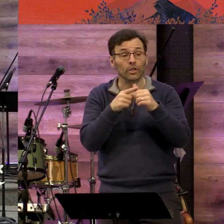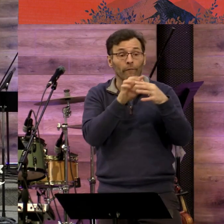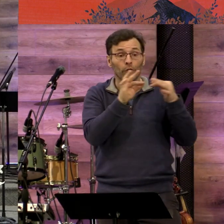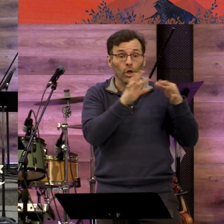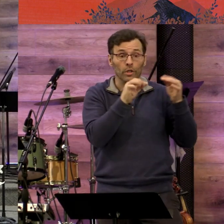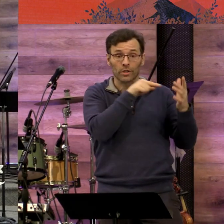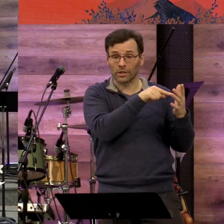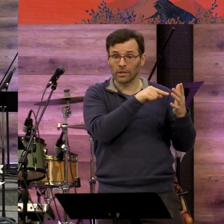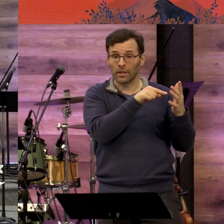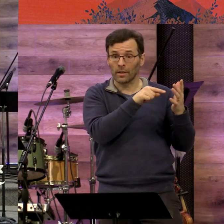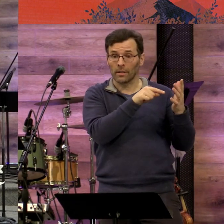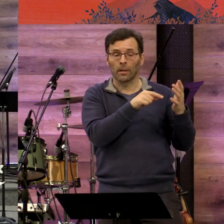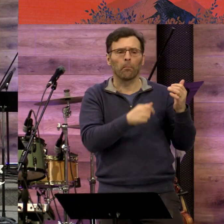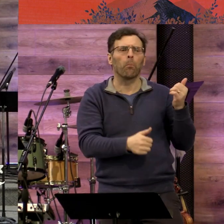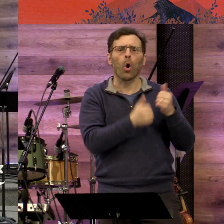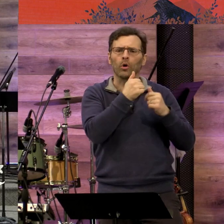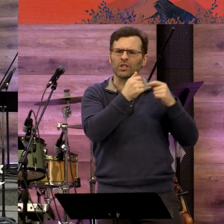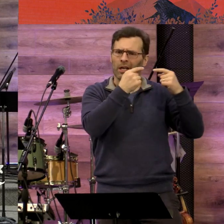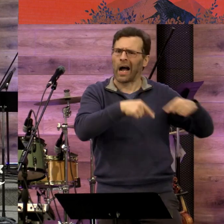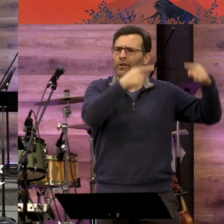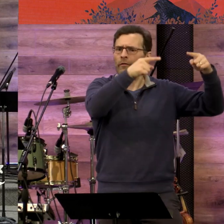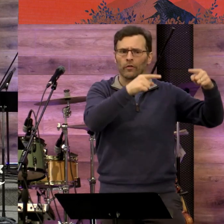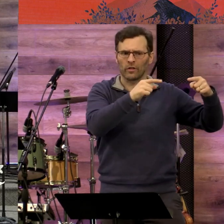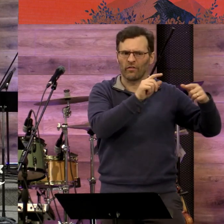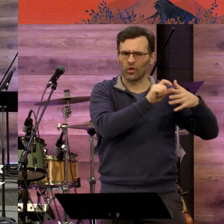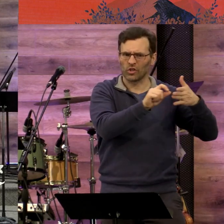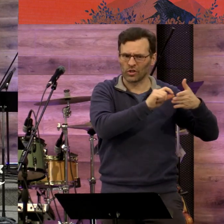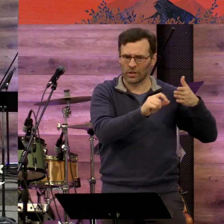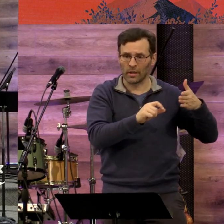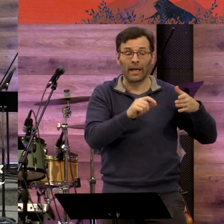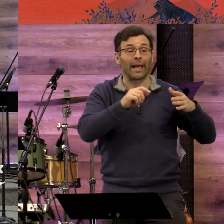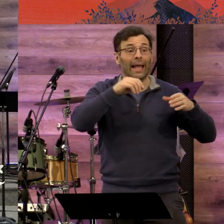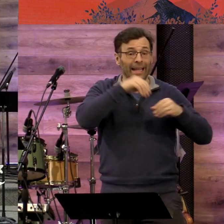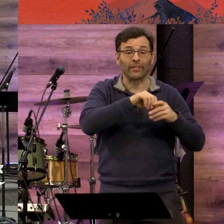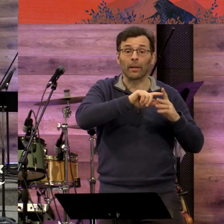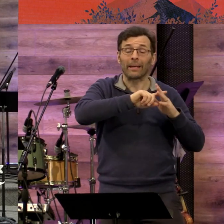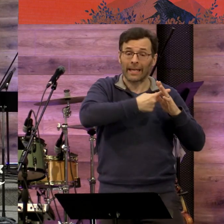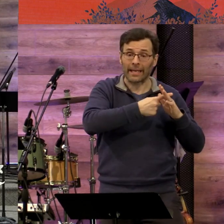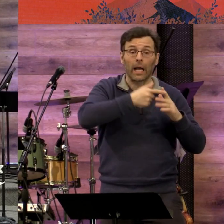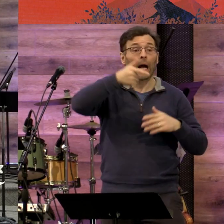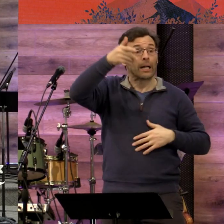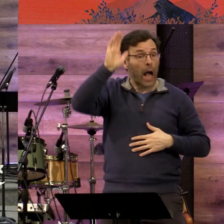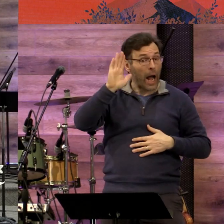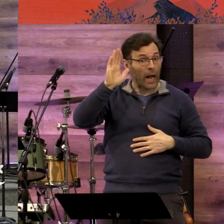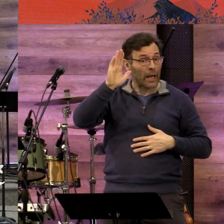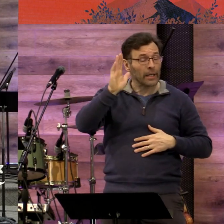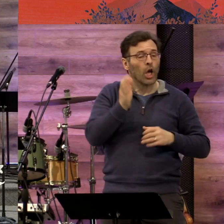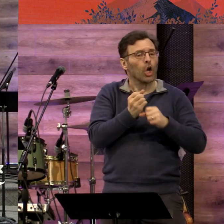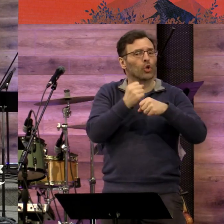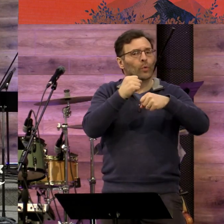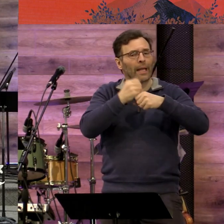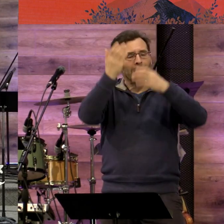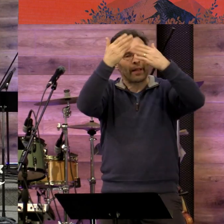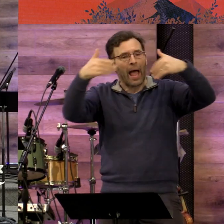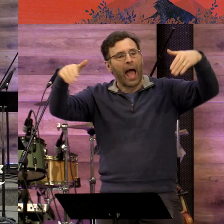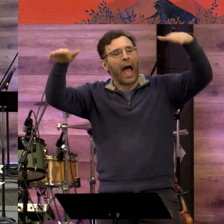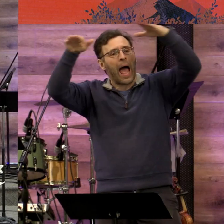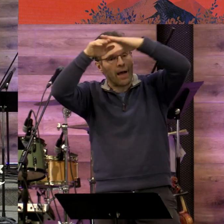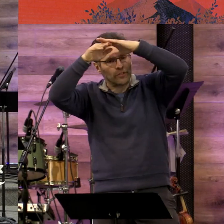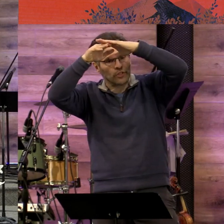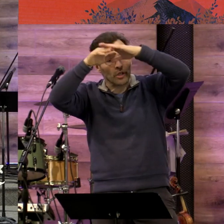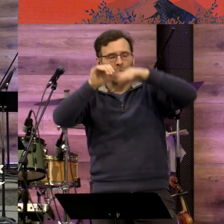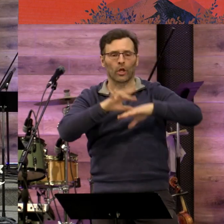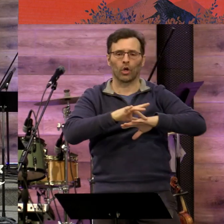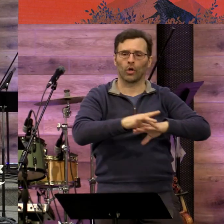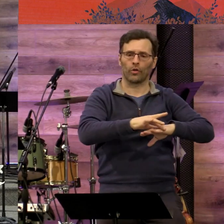by far the most controversial verse? In the beginning, God created the heavens and